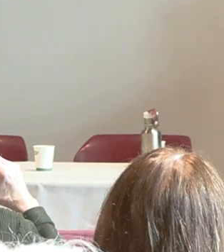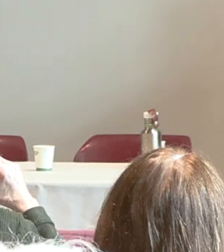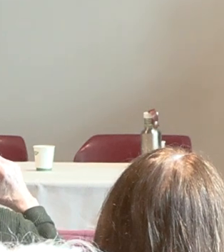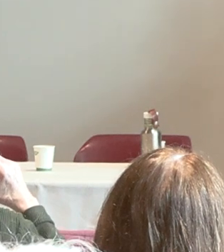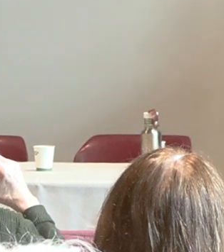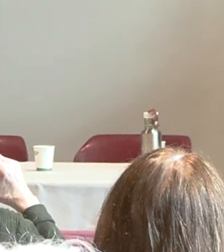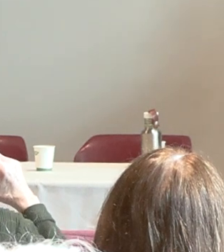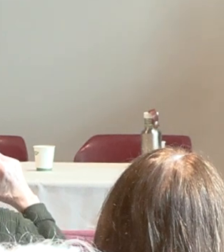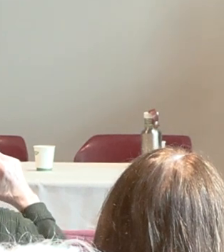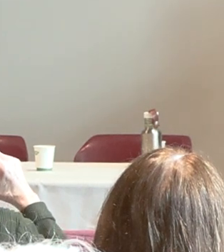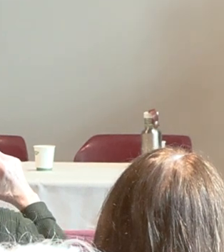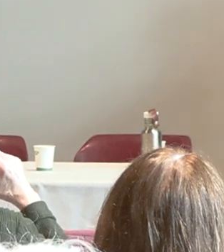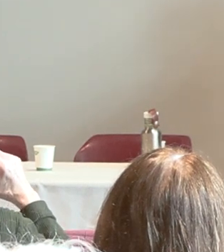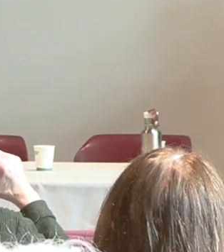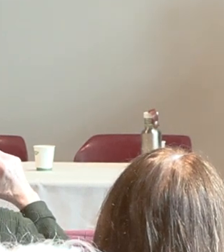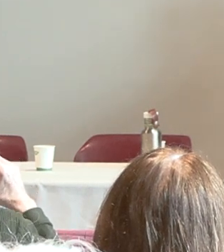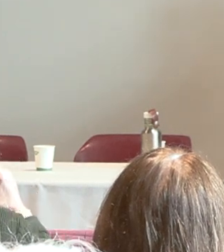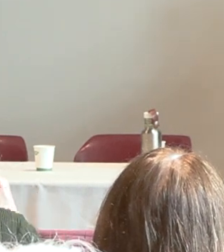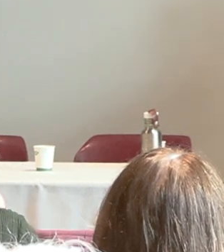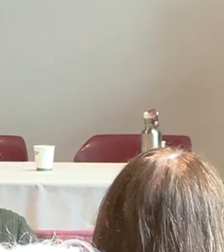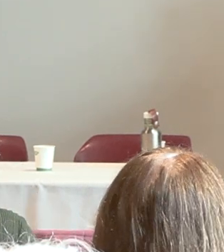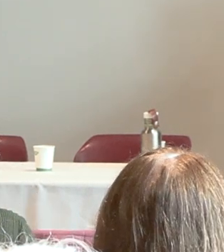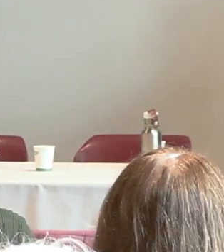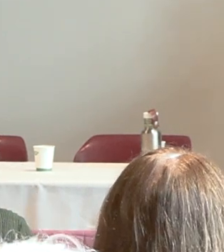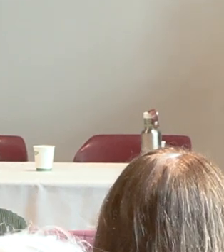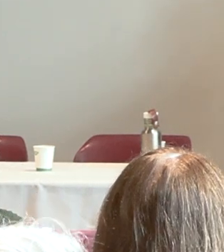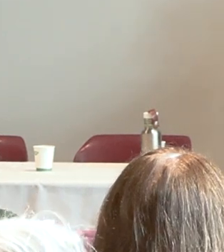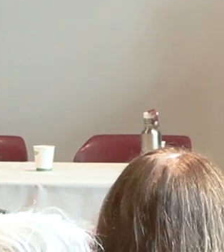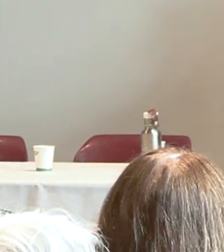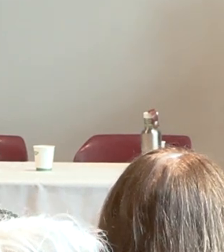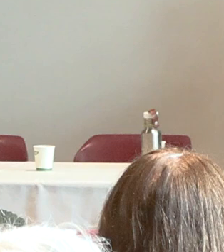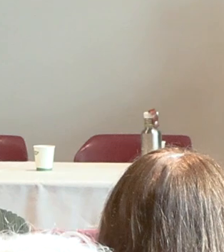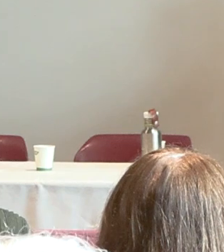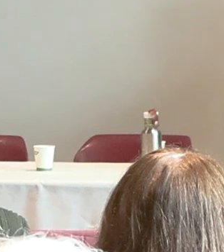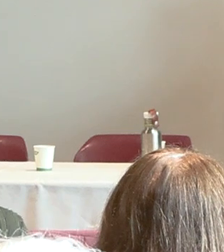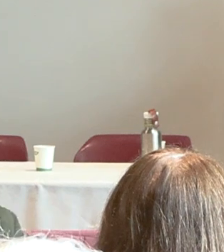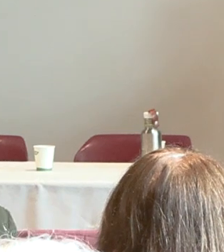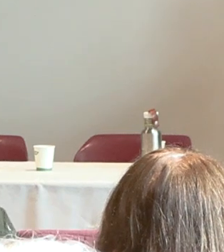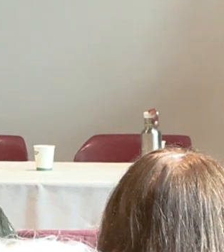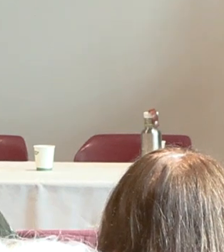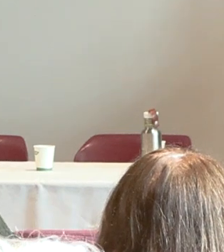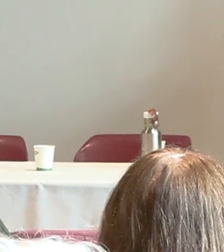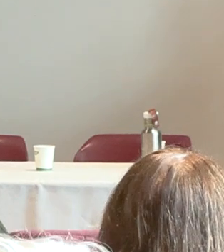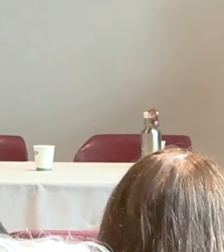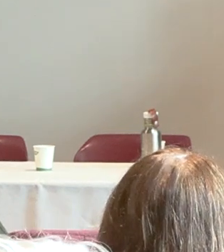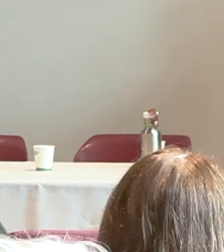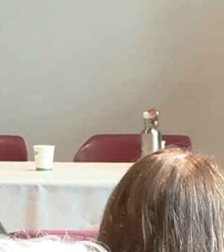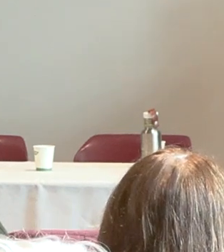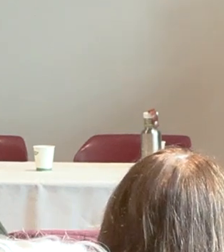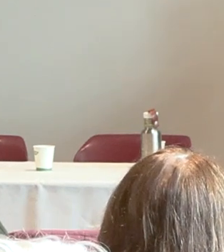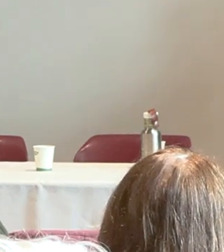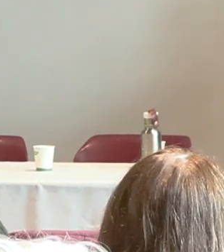She was the 2020 recipient of the Arthur Williams Award for meritorious service to the arts and